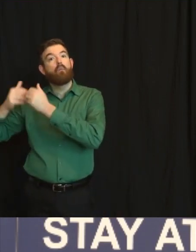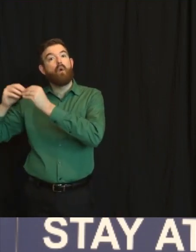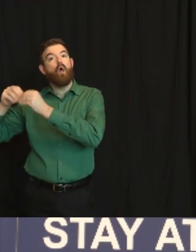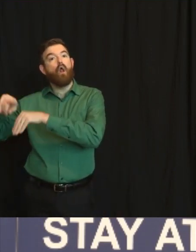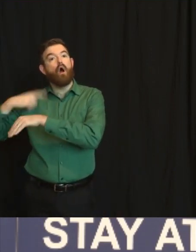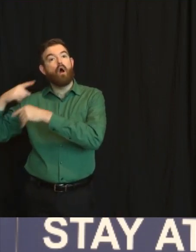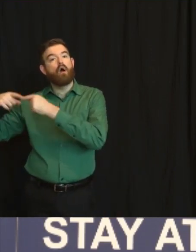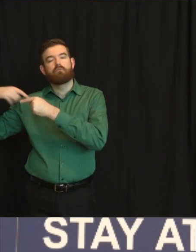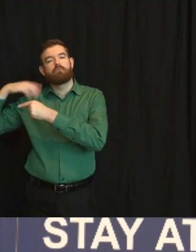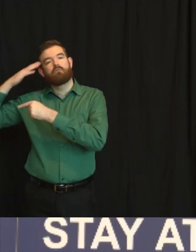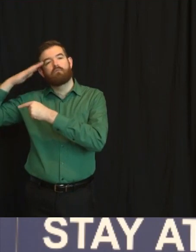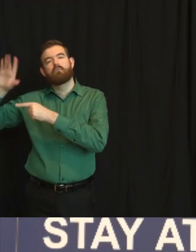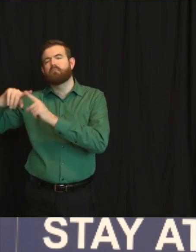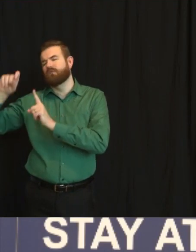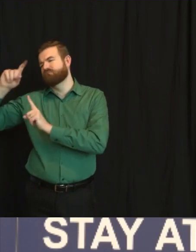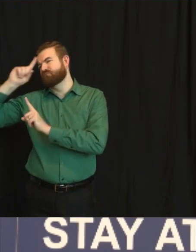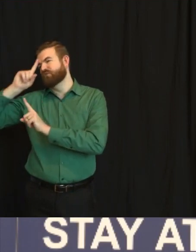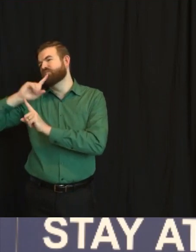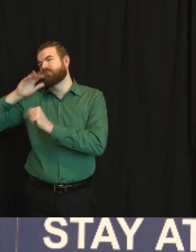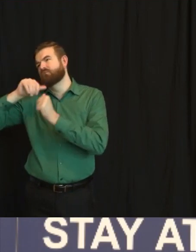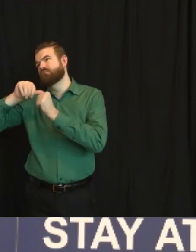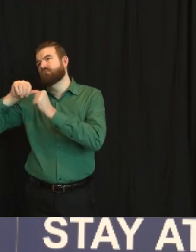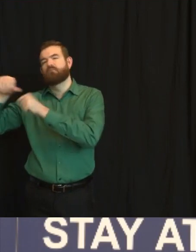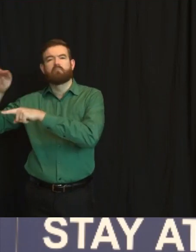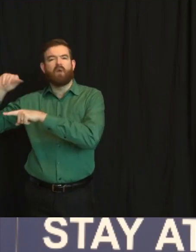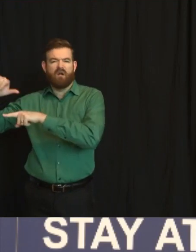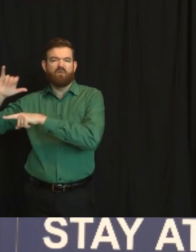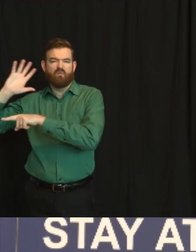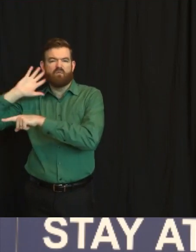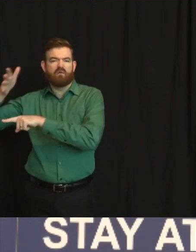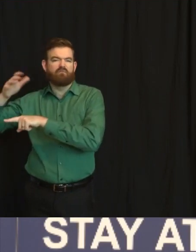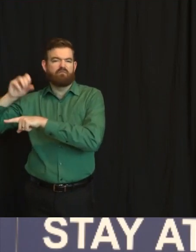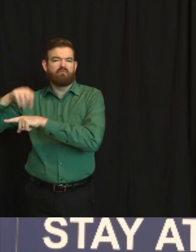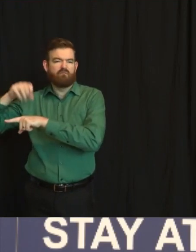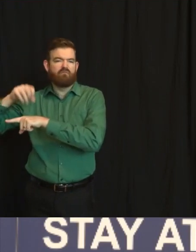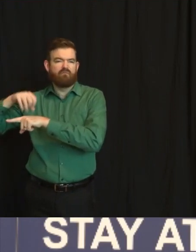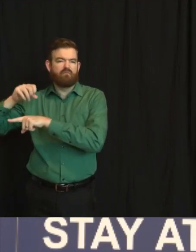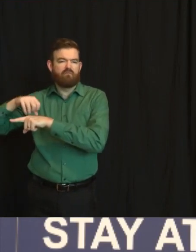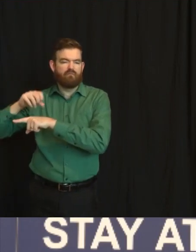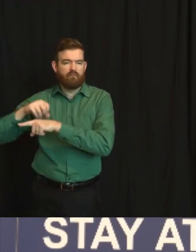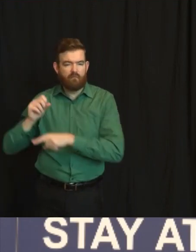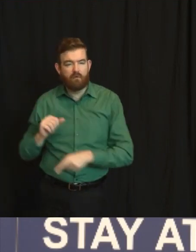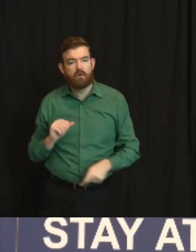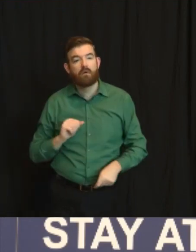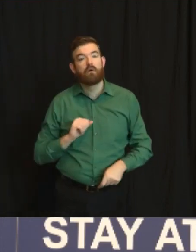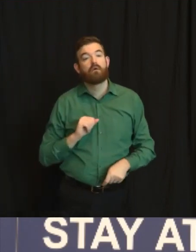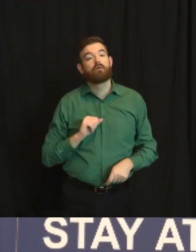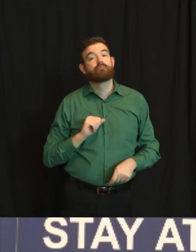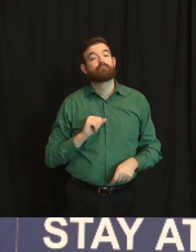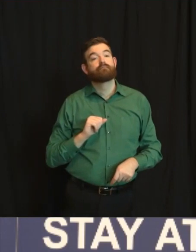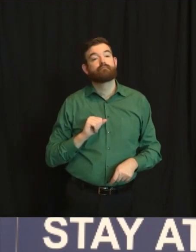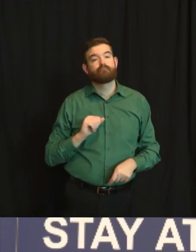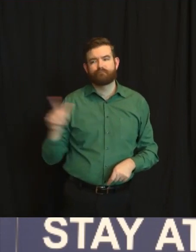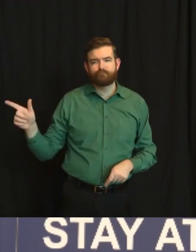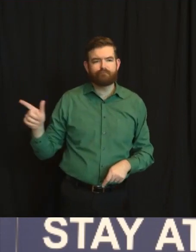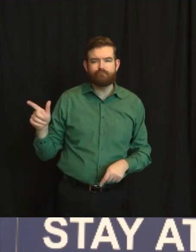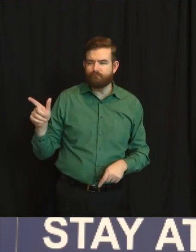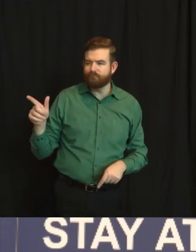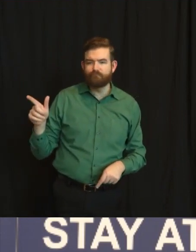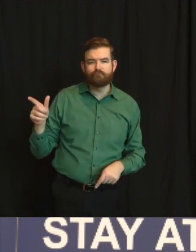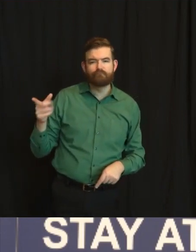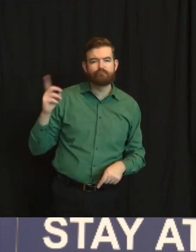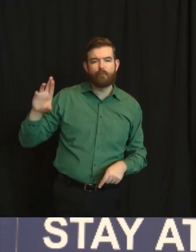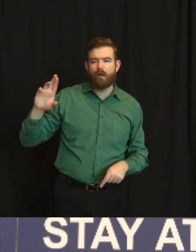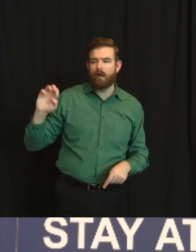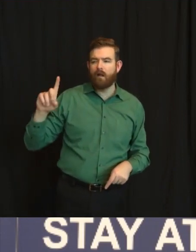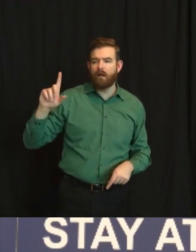the syndromic curve that the epidemiologists look at, and that's individuals coming into